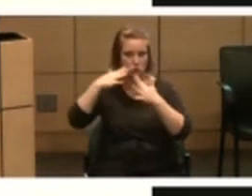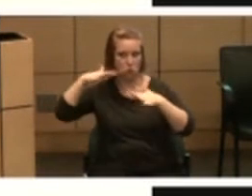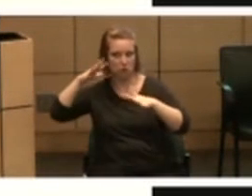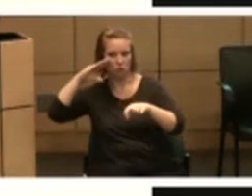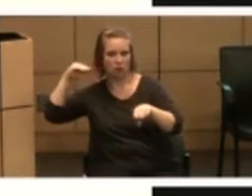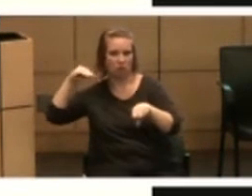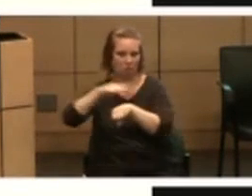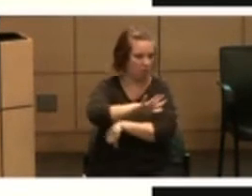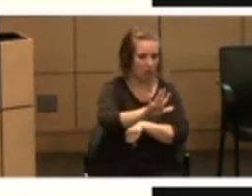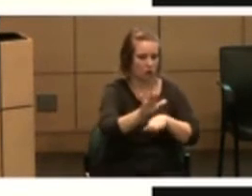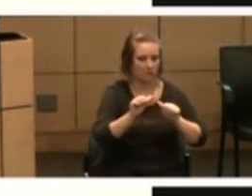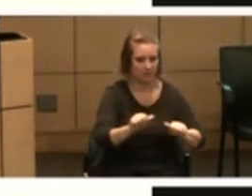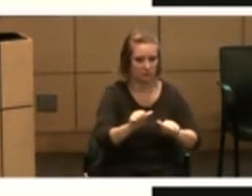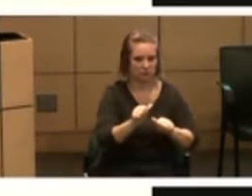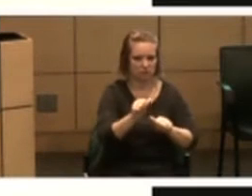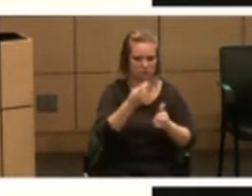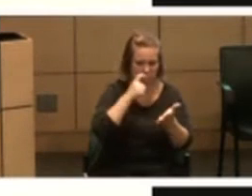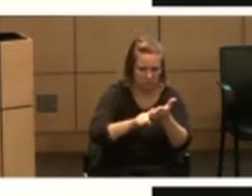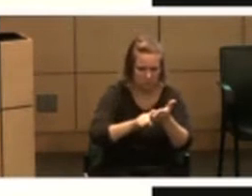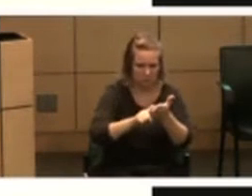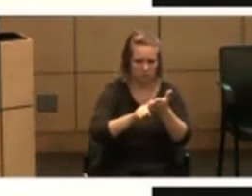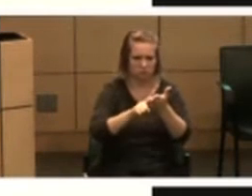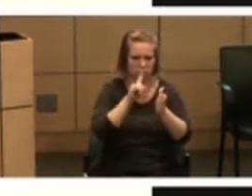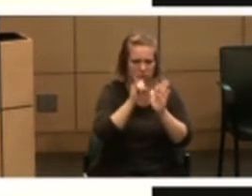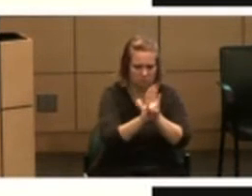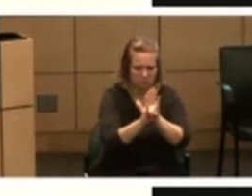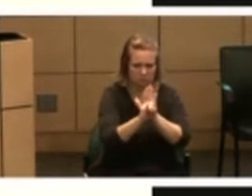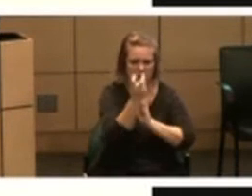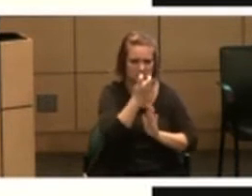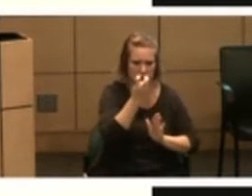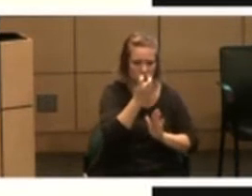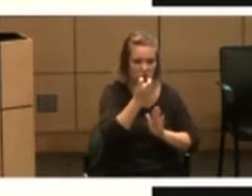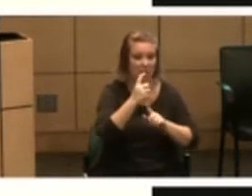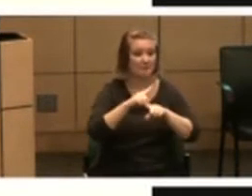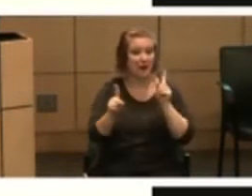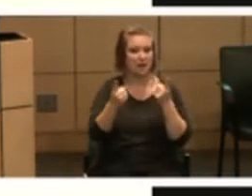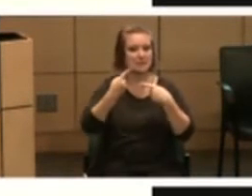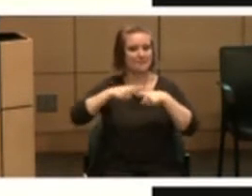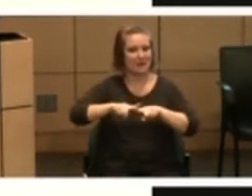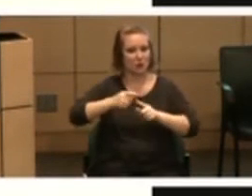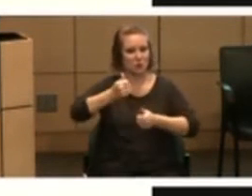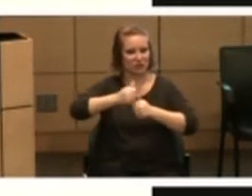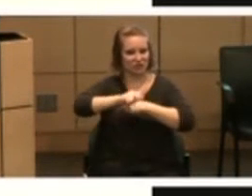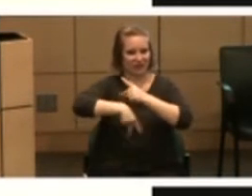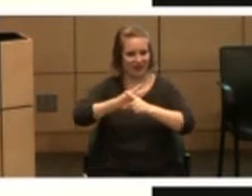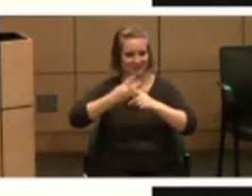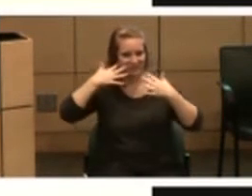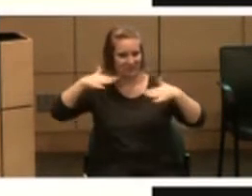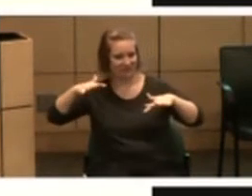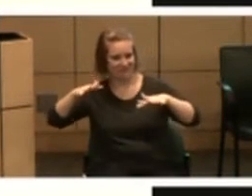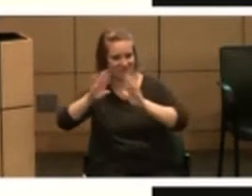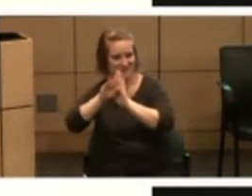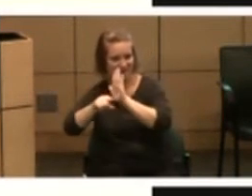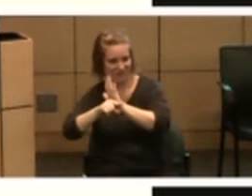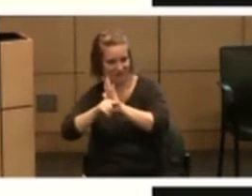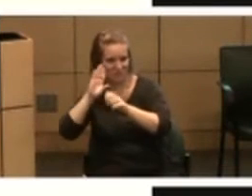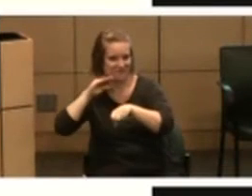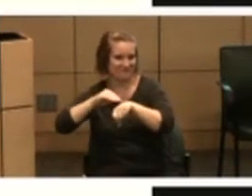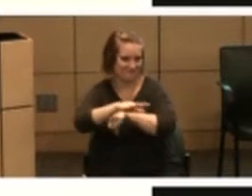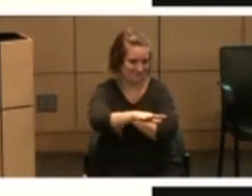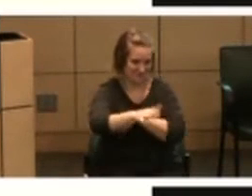to understand speech, to recognize, to identify it, but it does so in different ways depending on some of the characteristics of the background.